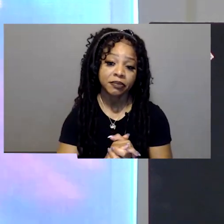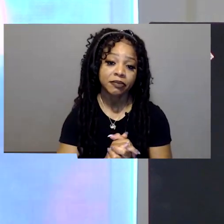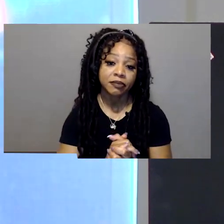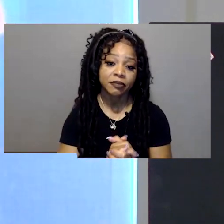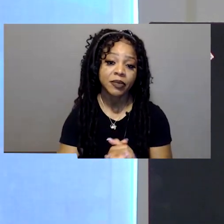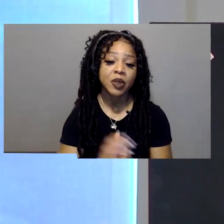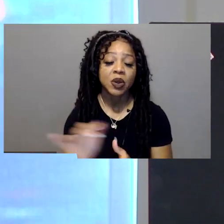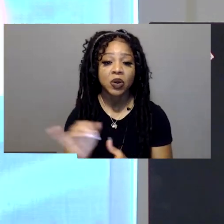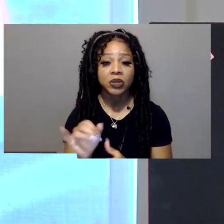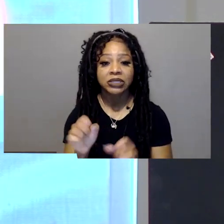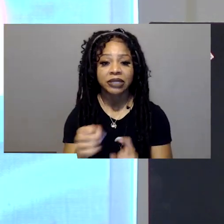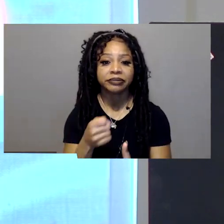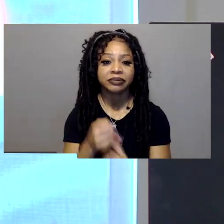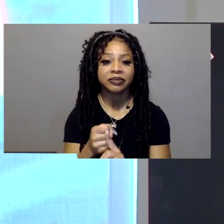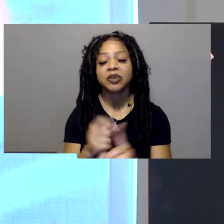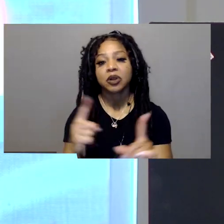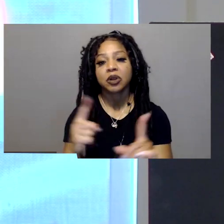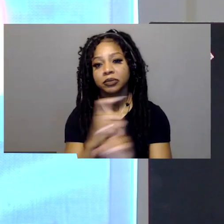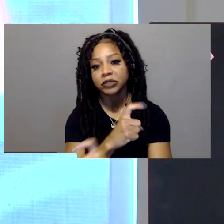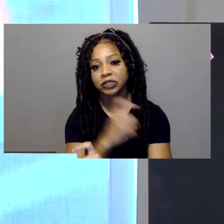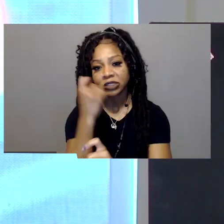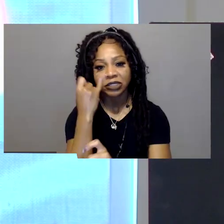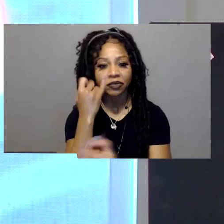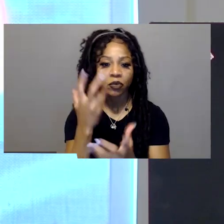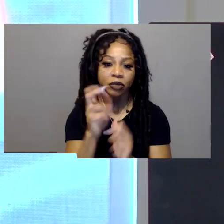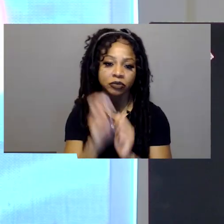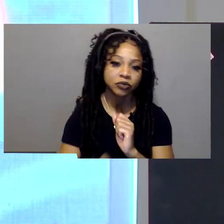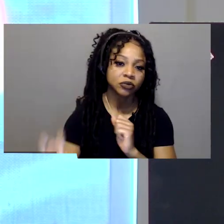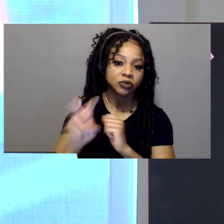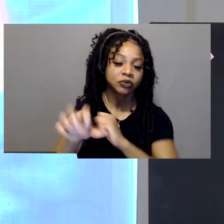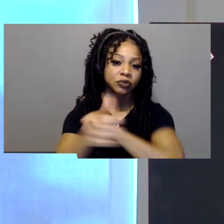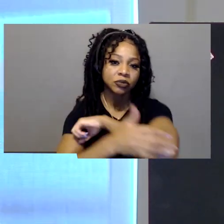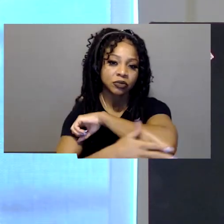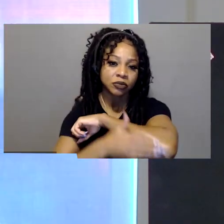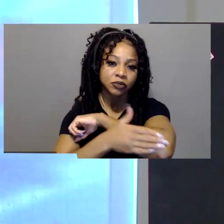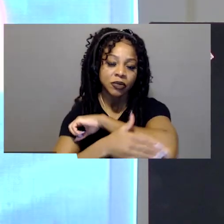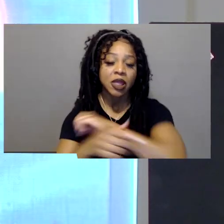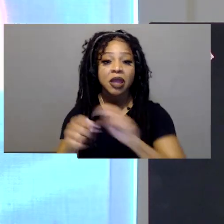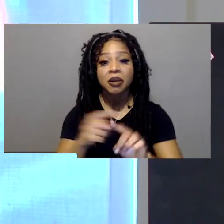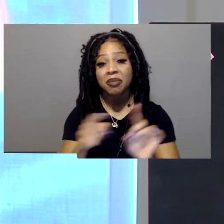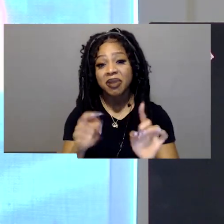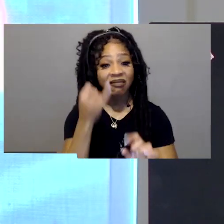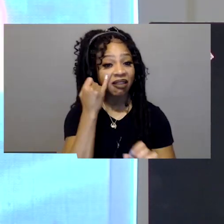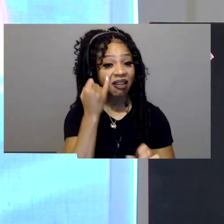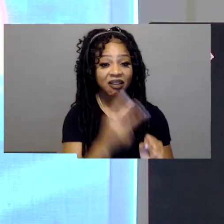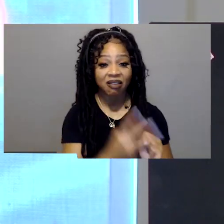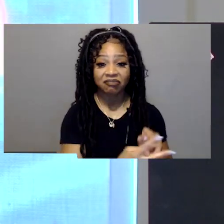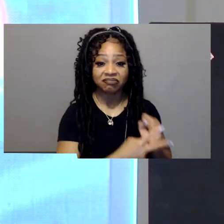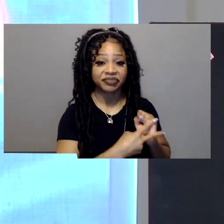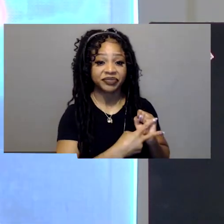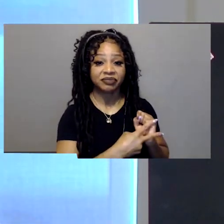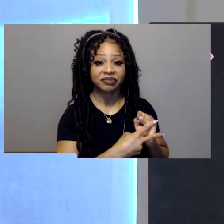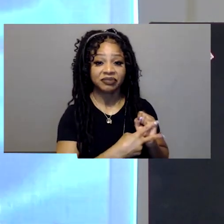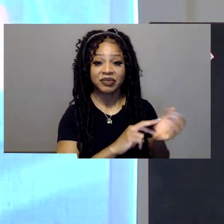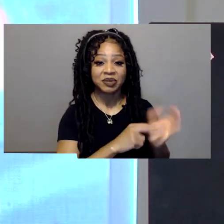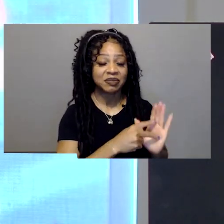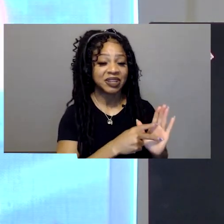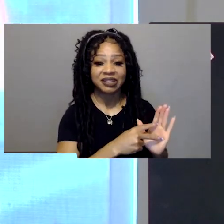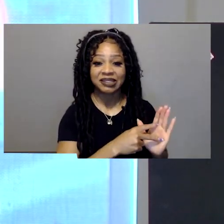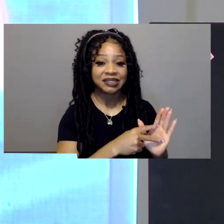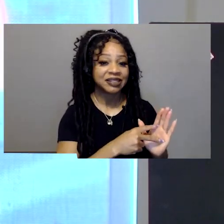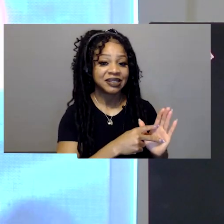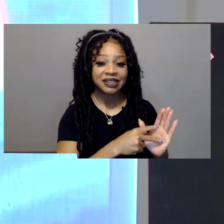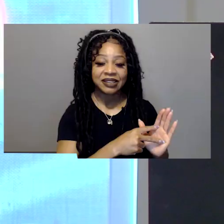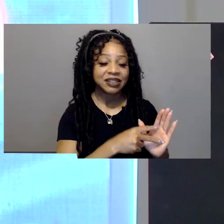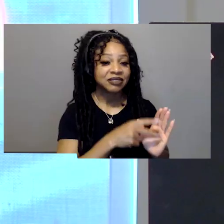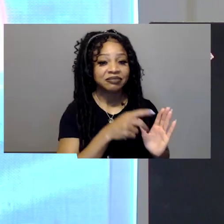significant complications for travel. But at the end of the day, if it's sealed, it should not impact the admissibility for